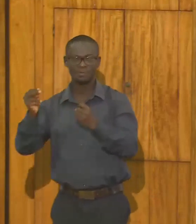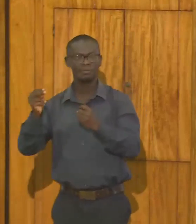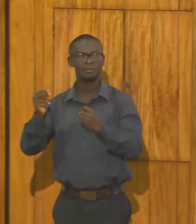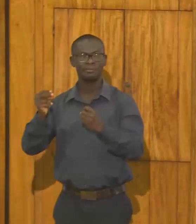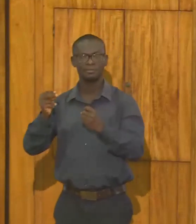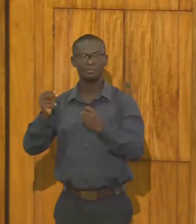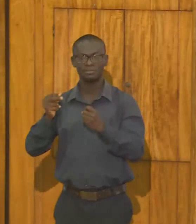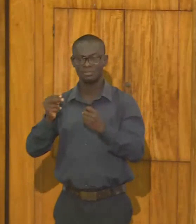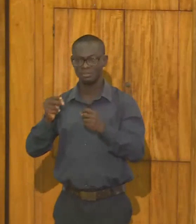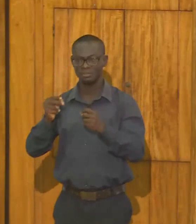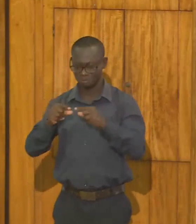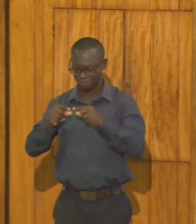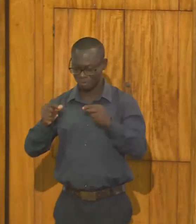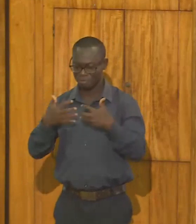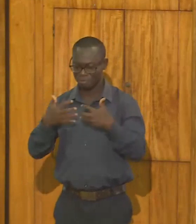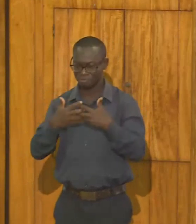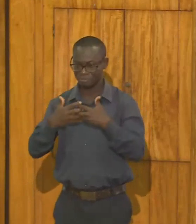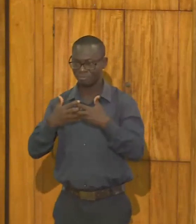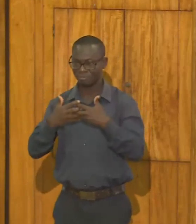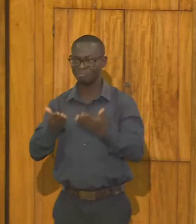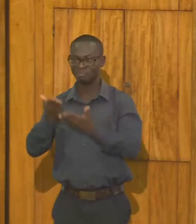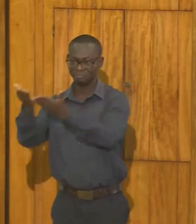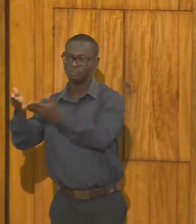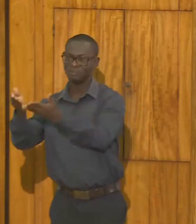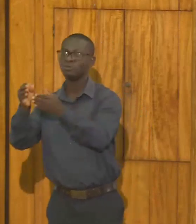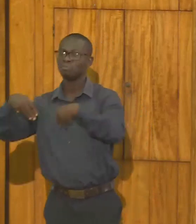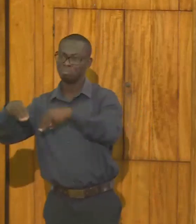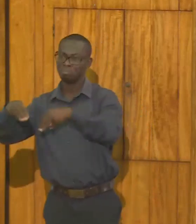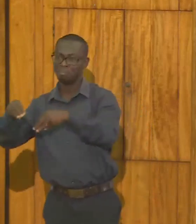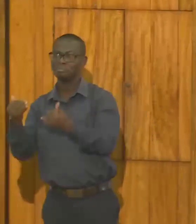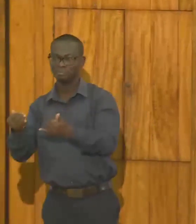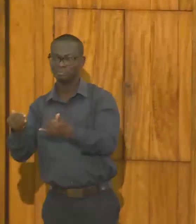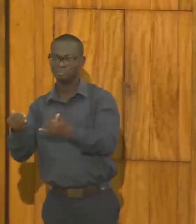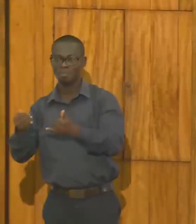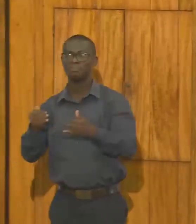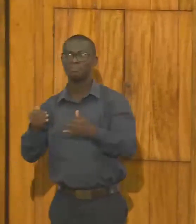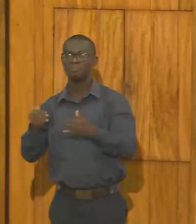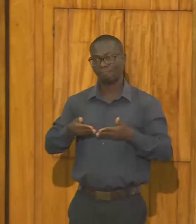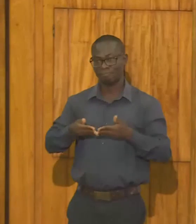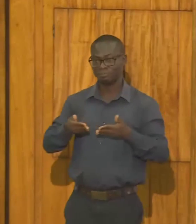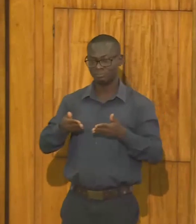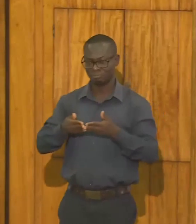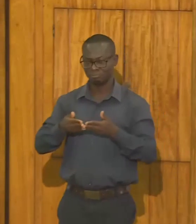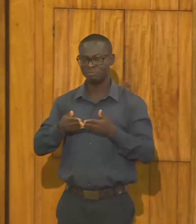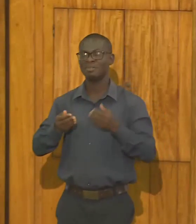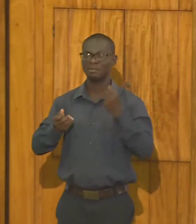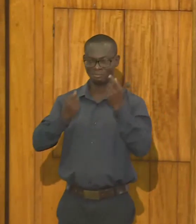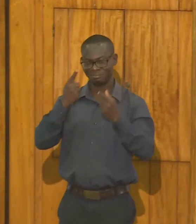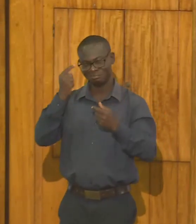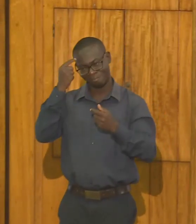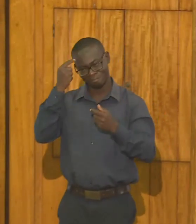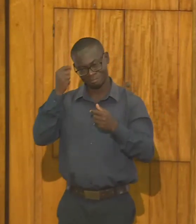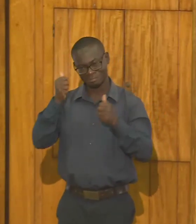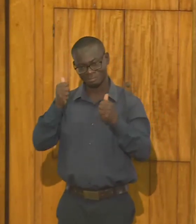triple kits that are available in the market today. So I feel this is a presentation that would have made a lot of sense earlier in the year, but